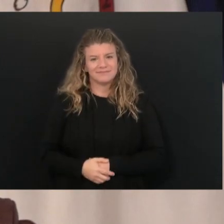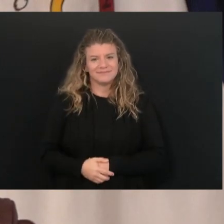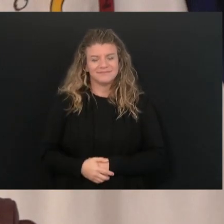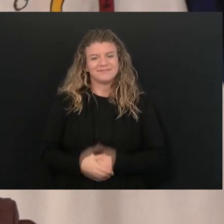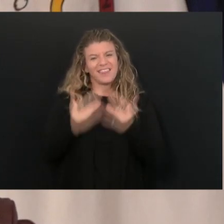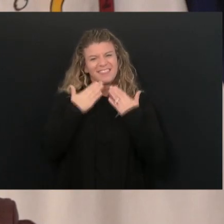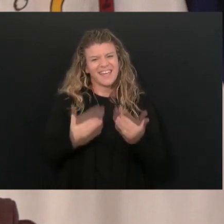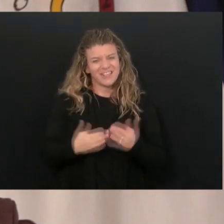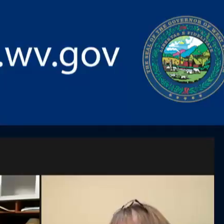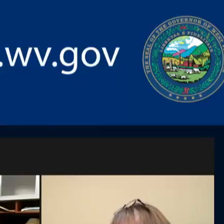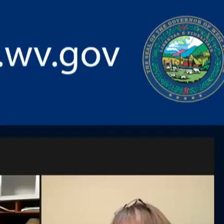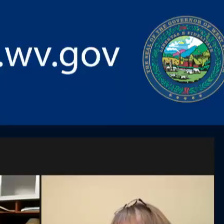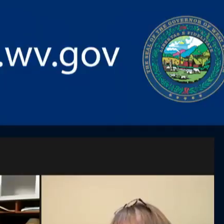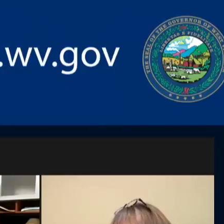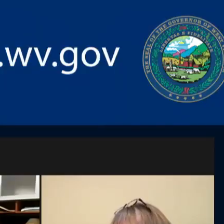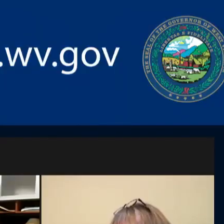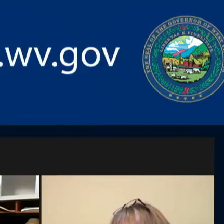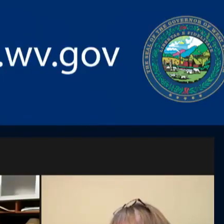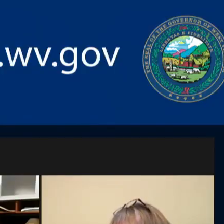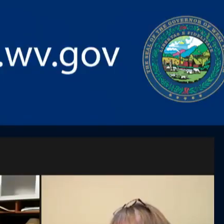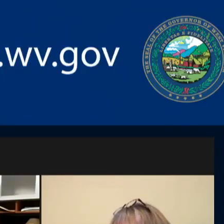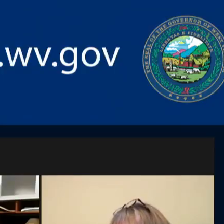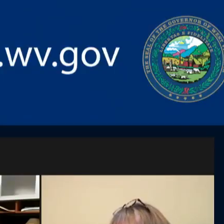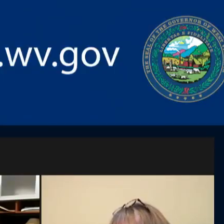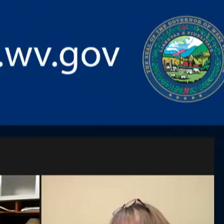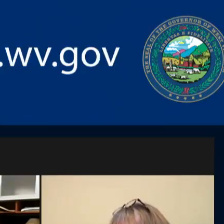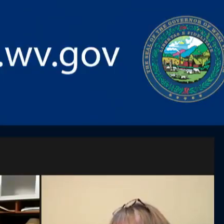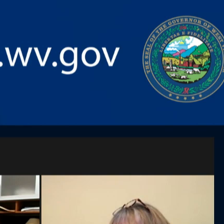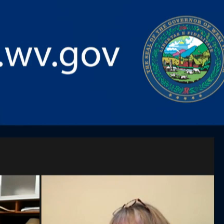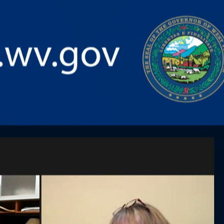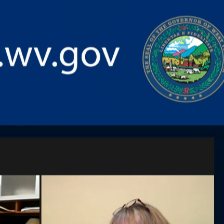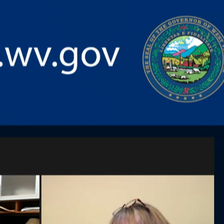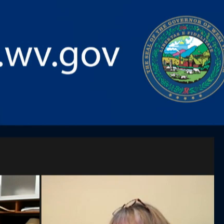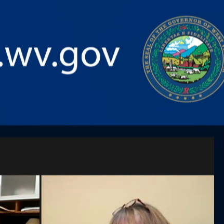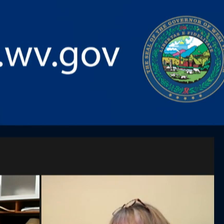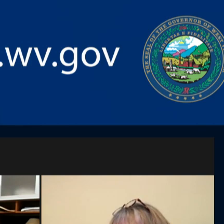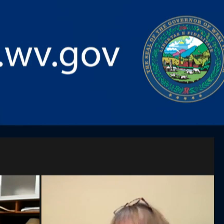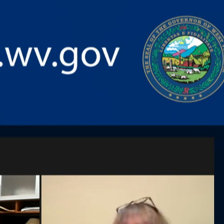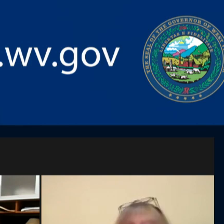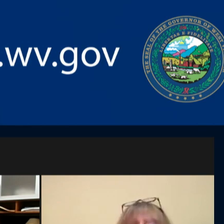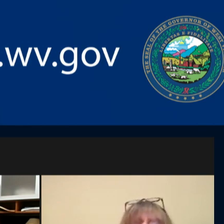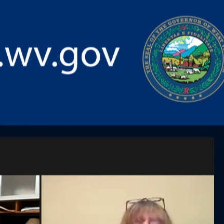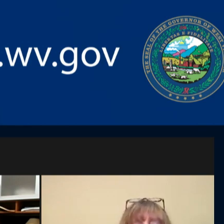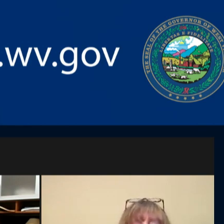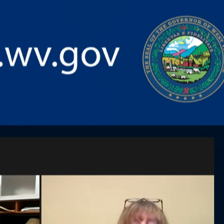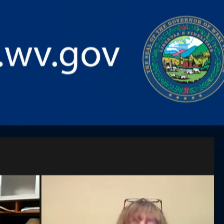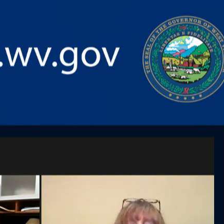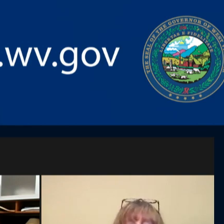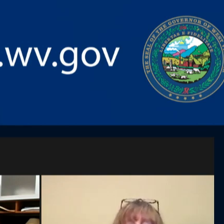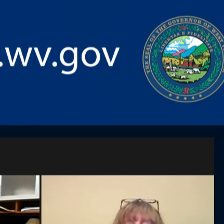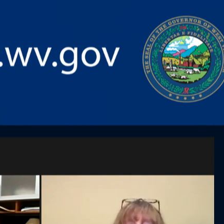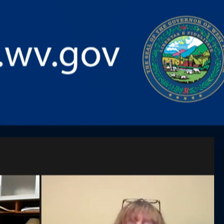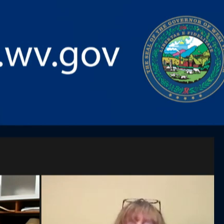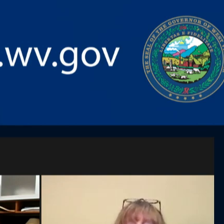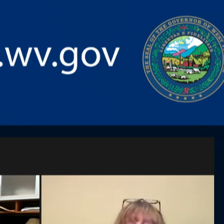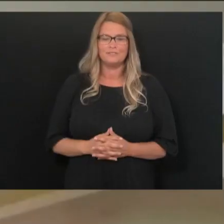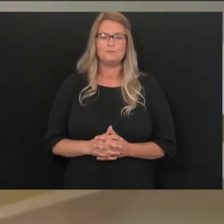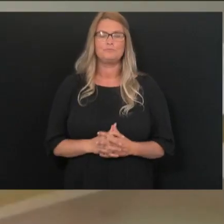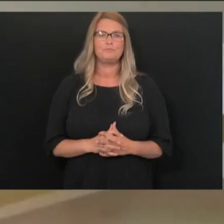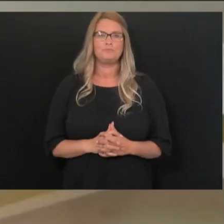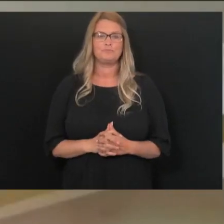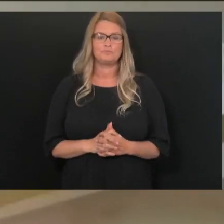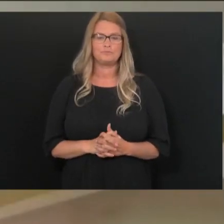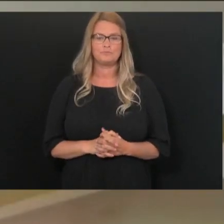right, thank you, Kenny. Next, we'll go to Brad McElhenney with West Virginia Metro News. Hey, Governor. Hey, everybody. I'm wondering